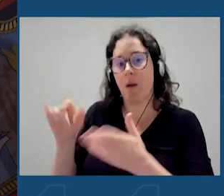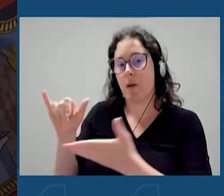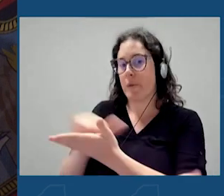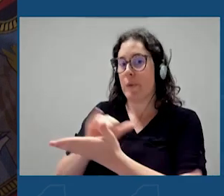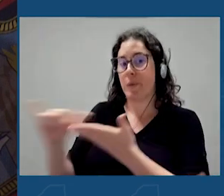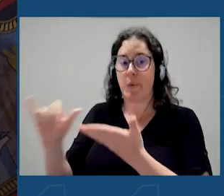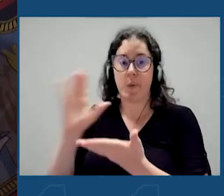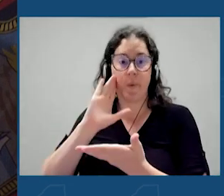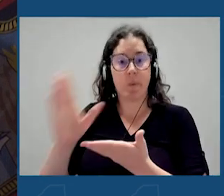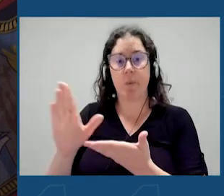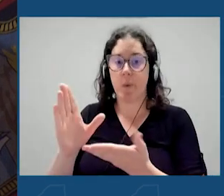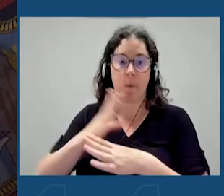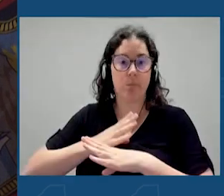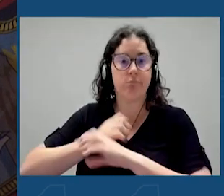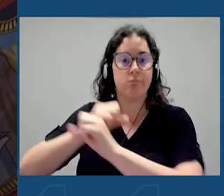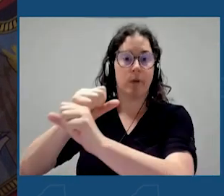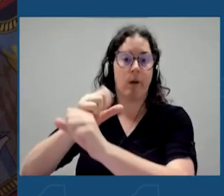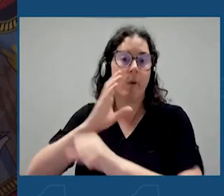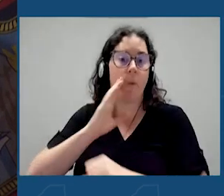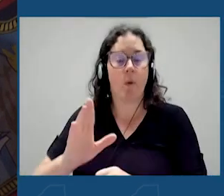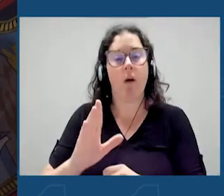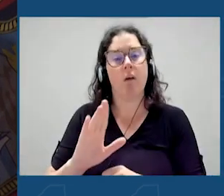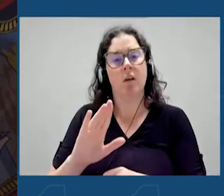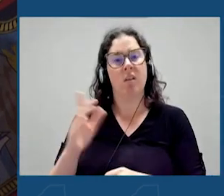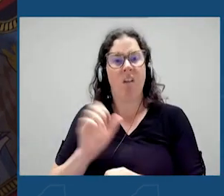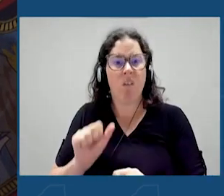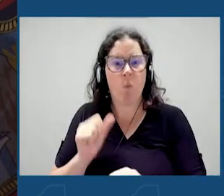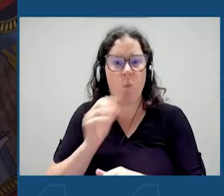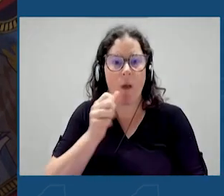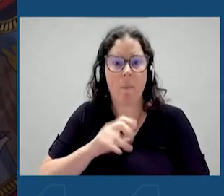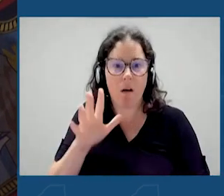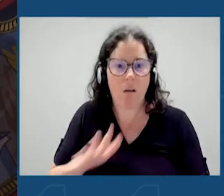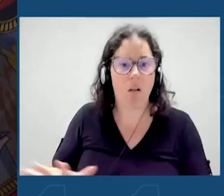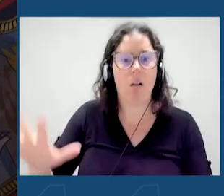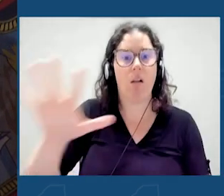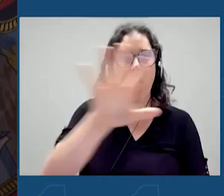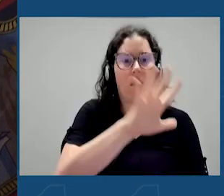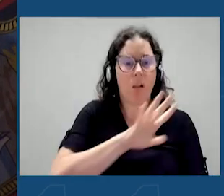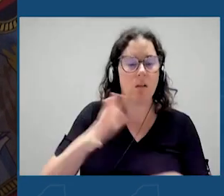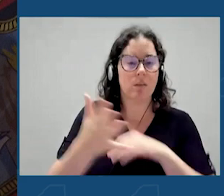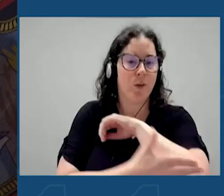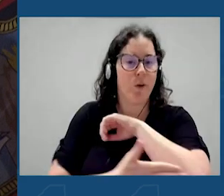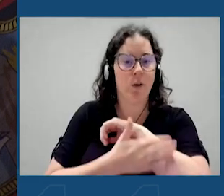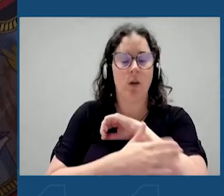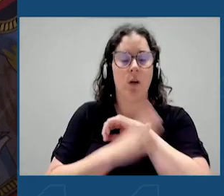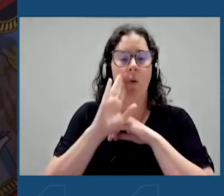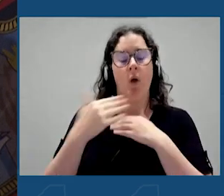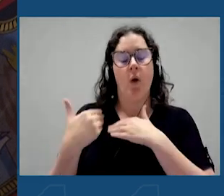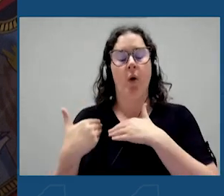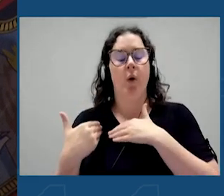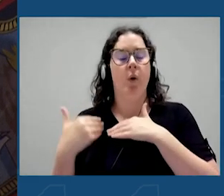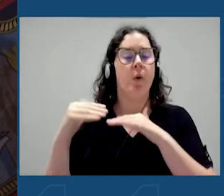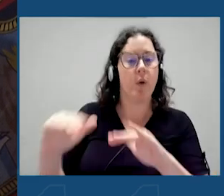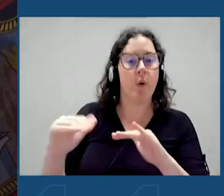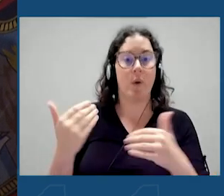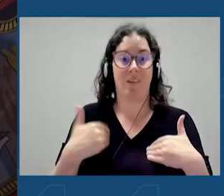the burden on women all across this country. We've had patients from so far away, even as far as Texas, come